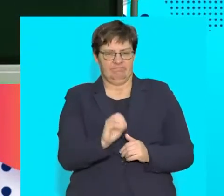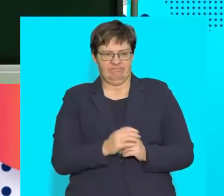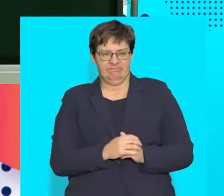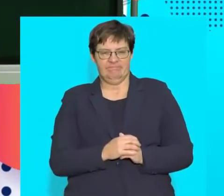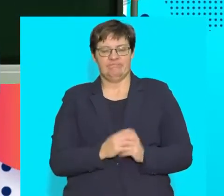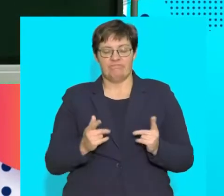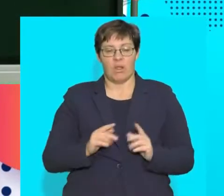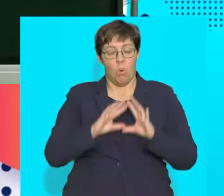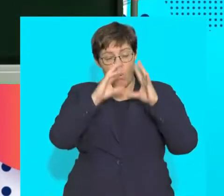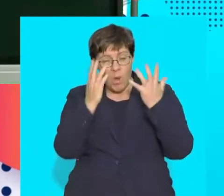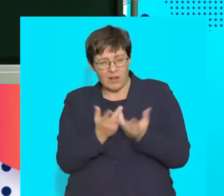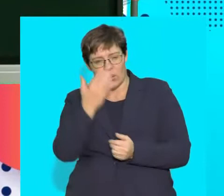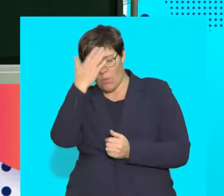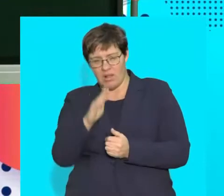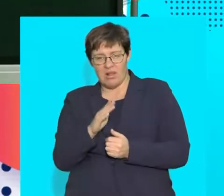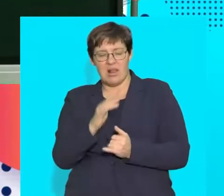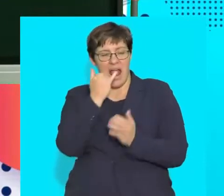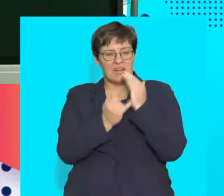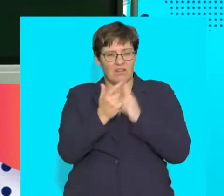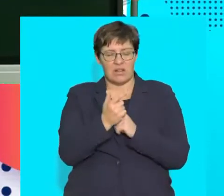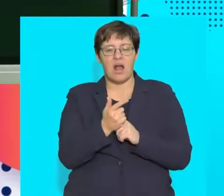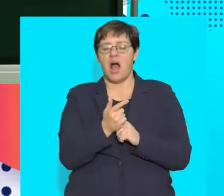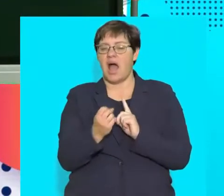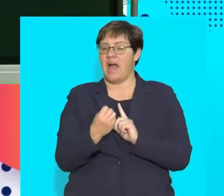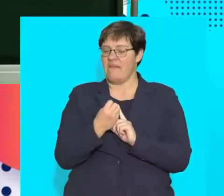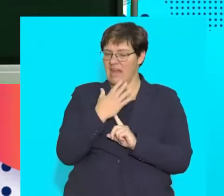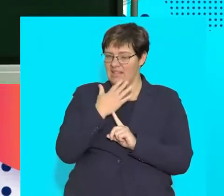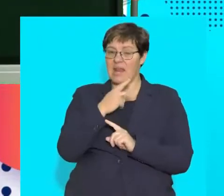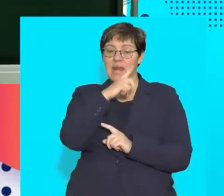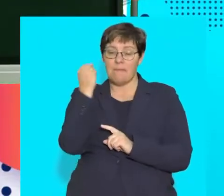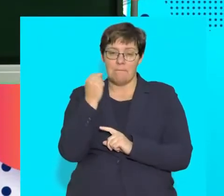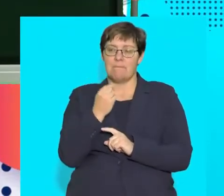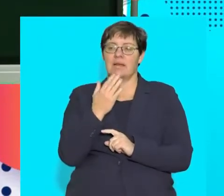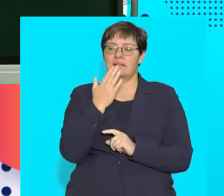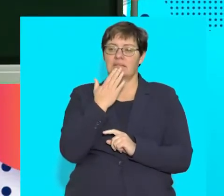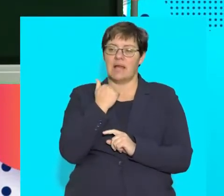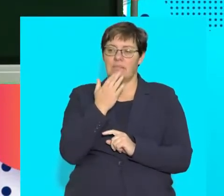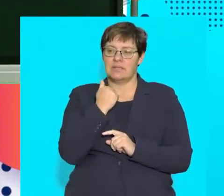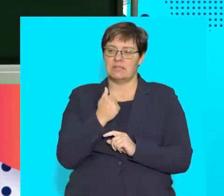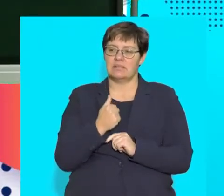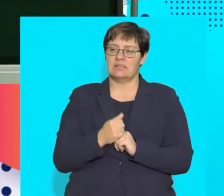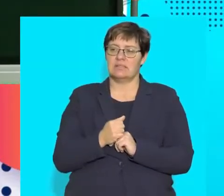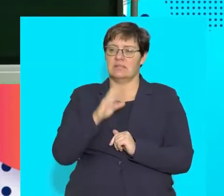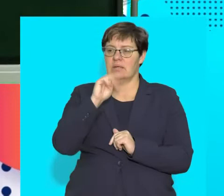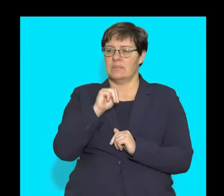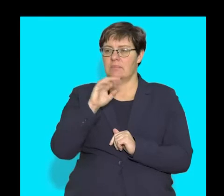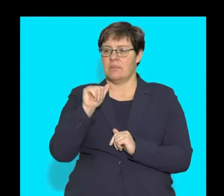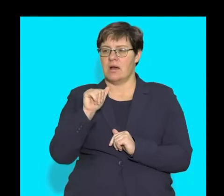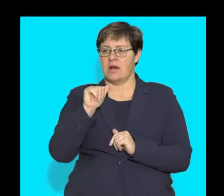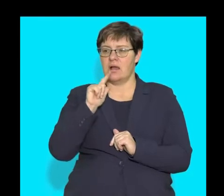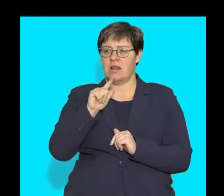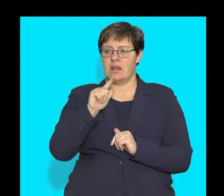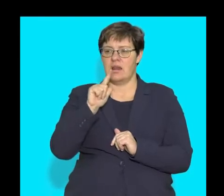around the world, we know that many individuals are affected by a condition called diabetes mellitus. Let's try and unpack the